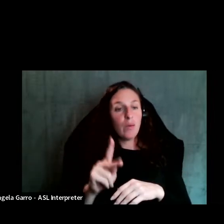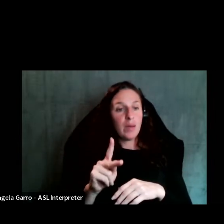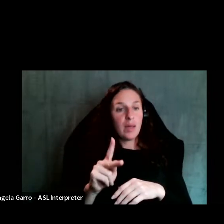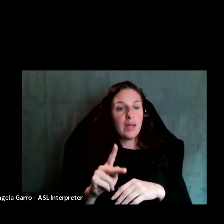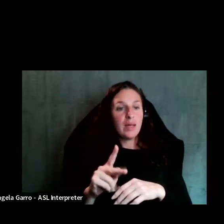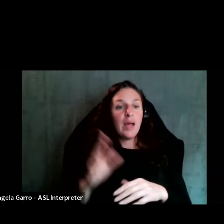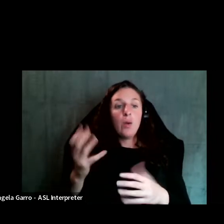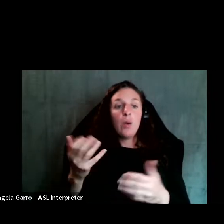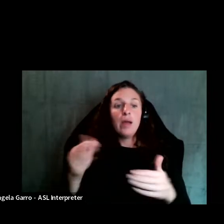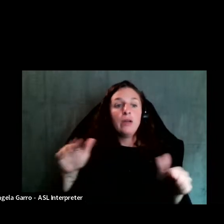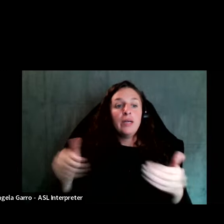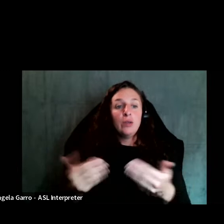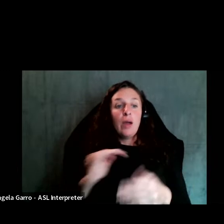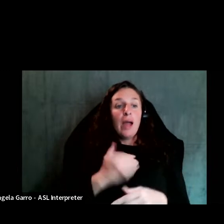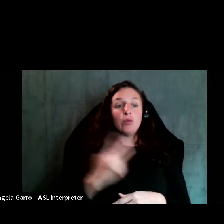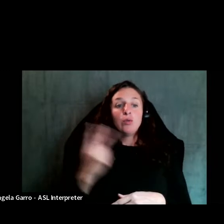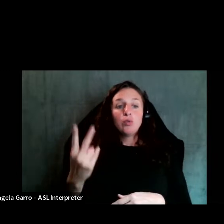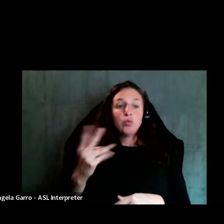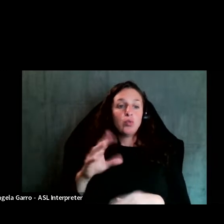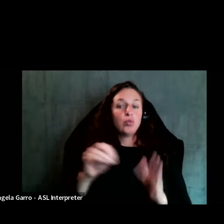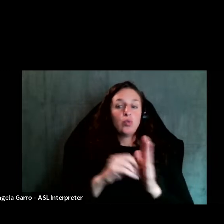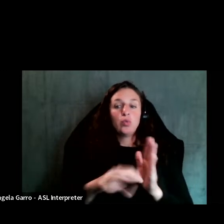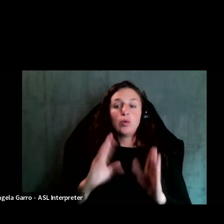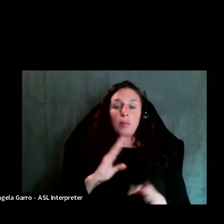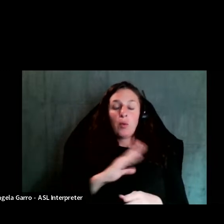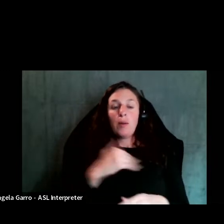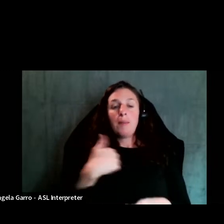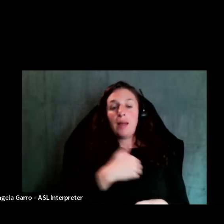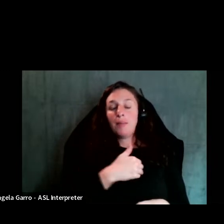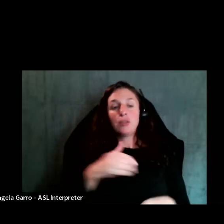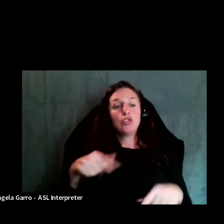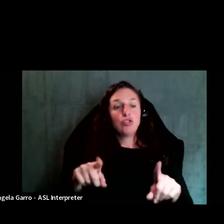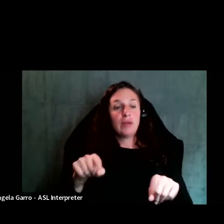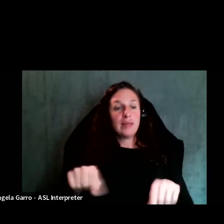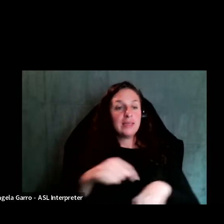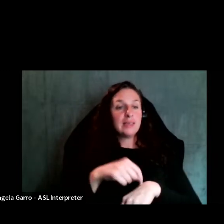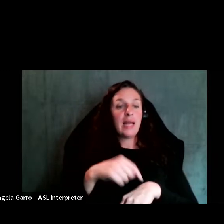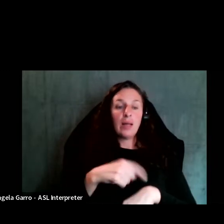like to introduce our two student board members. During this time, we usually have